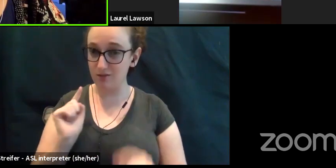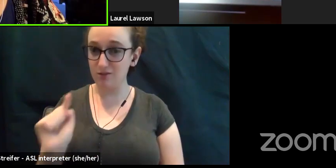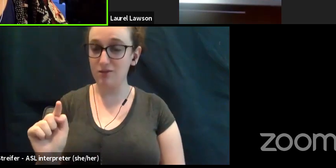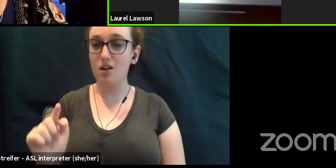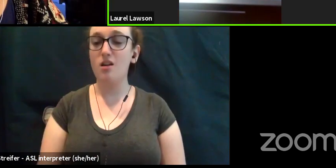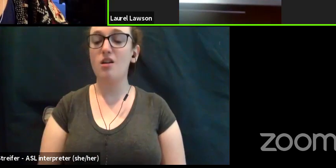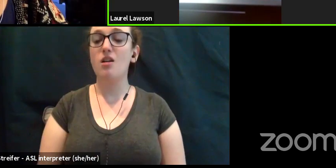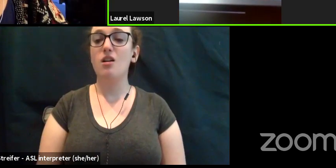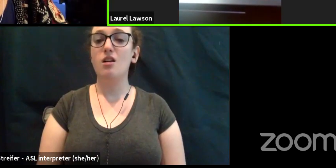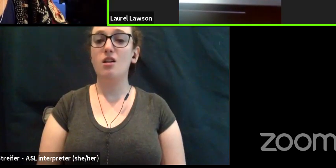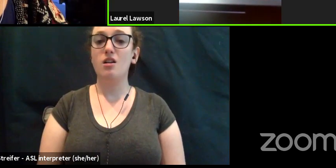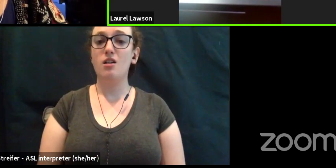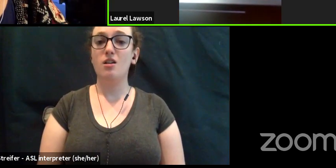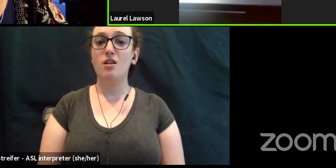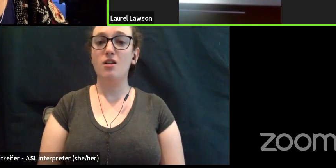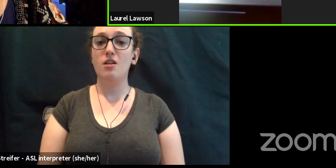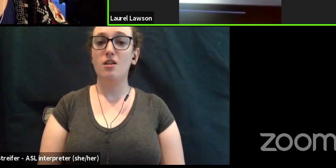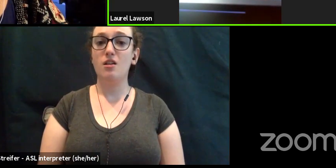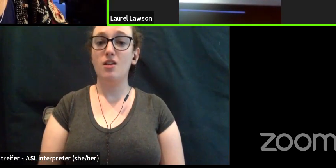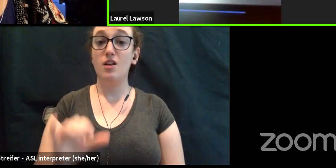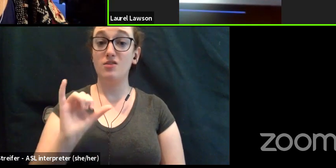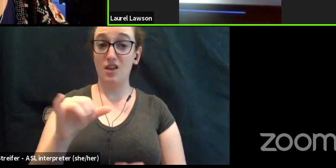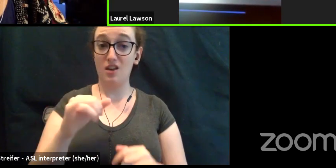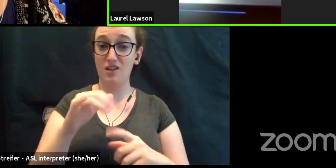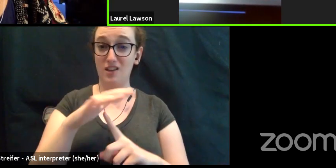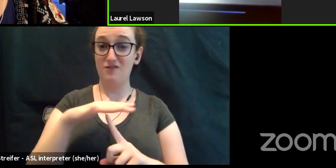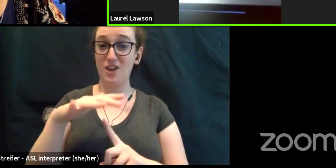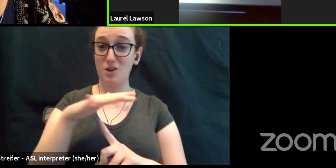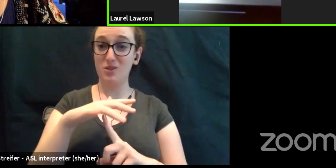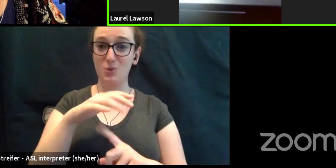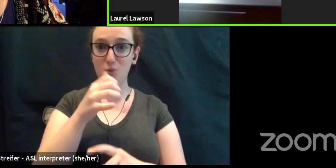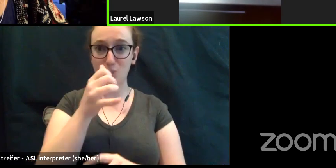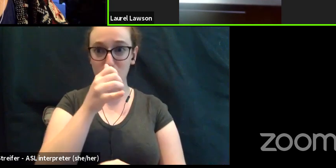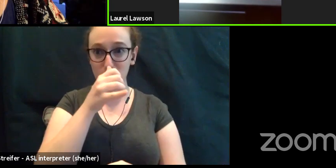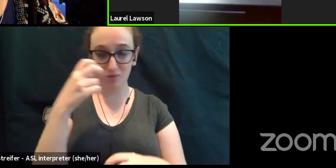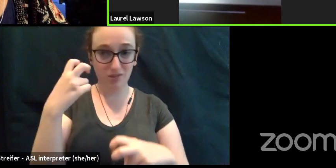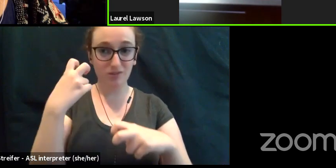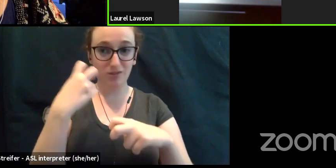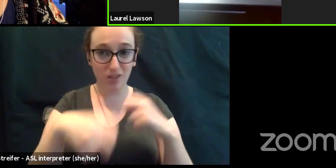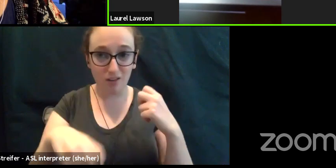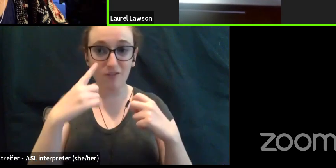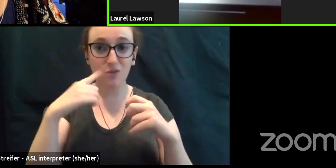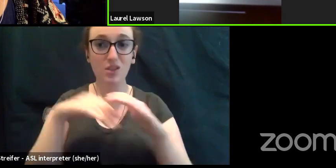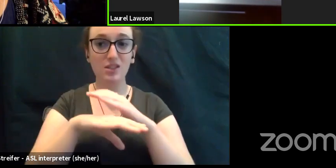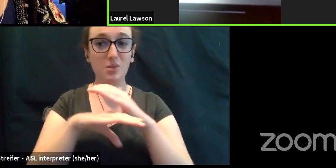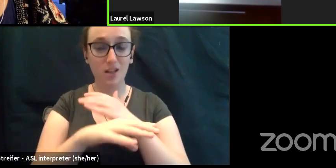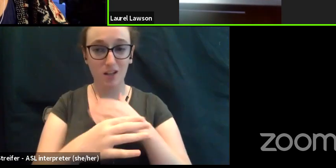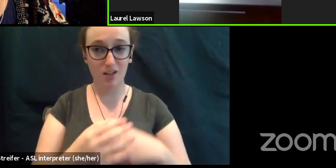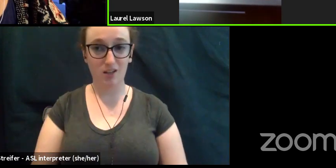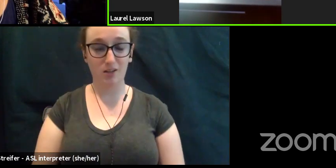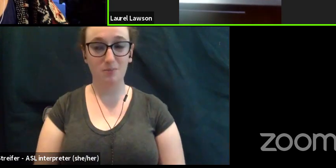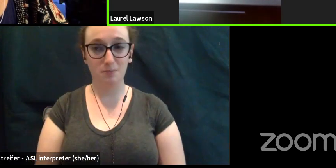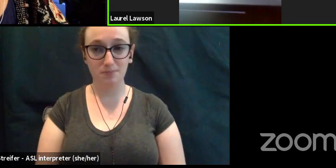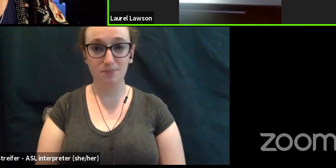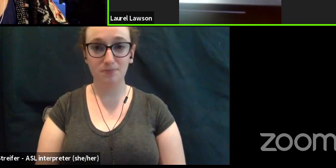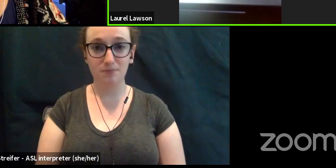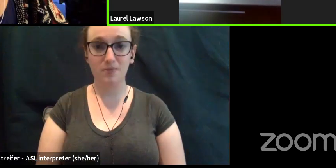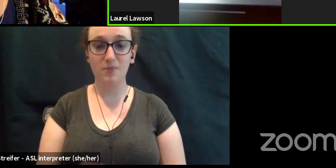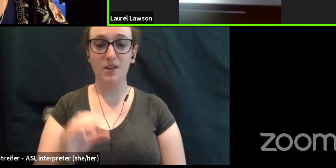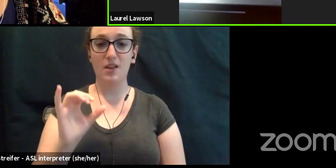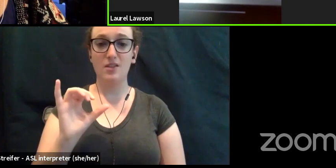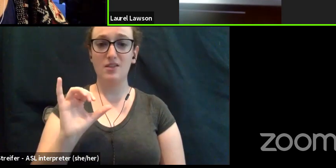I mean, the built environment is one of the hard aspects of accessibility. And it's something